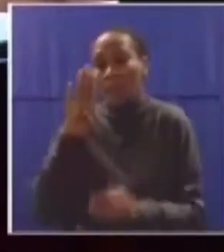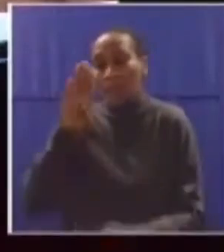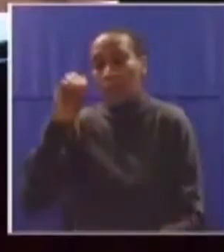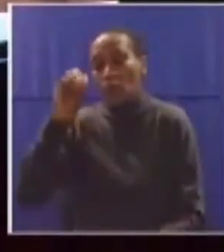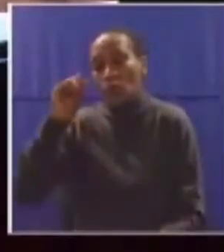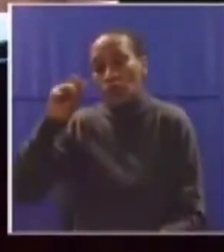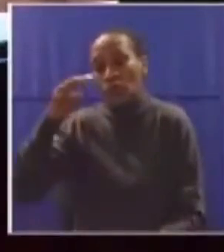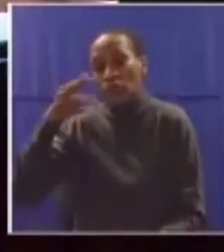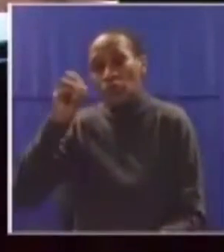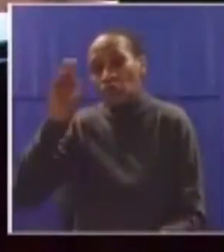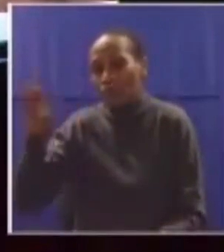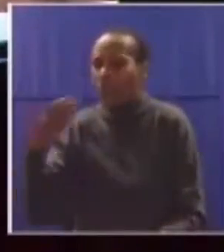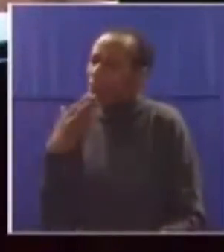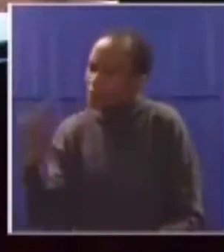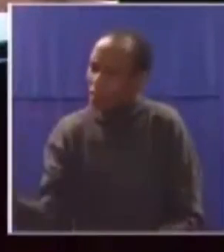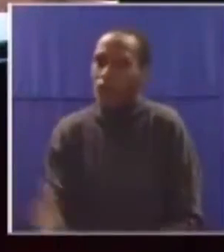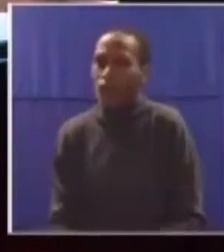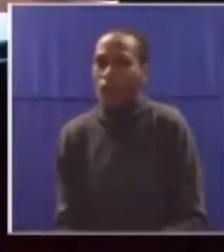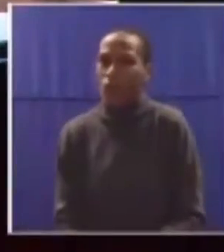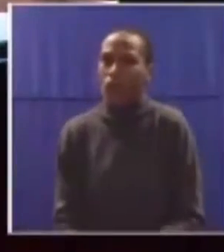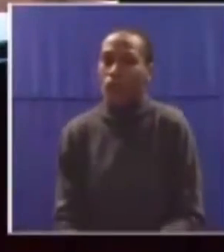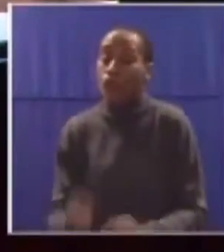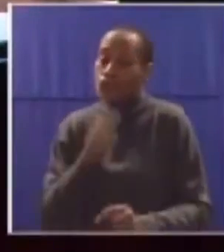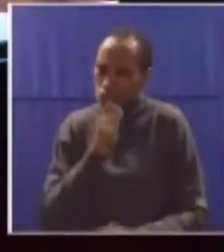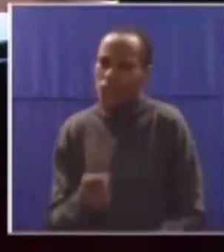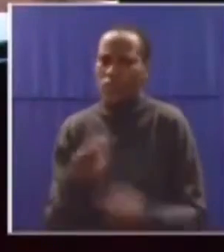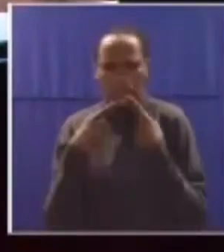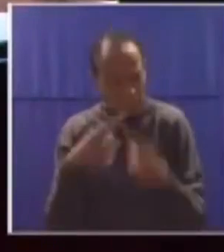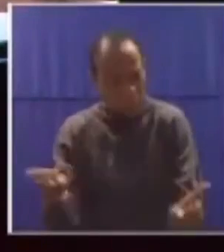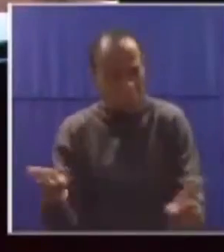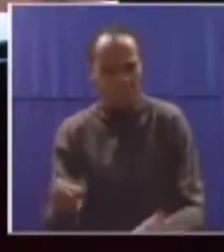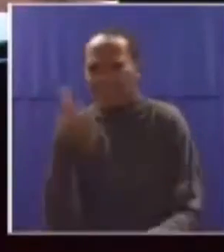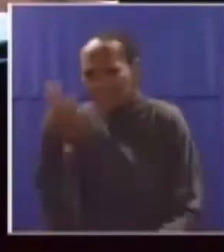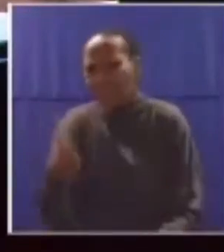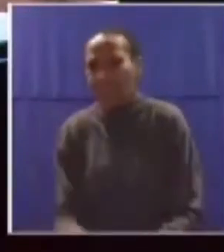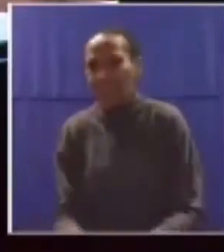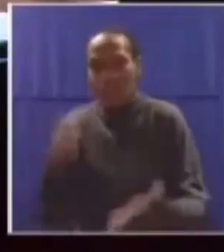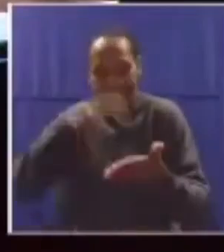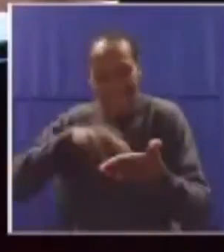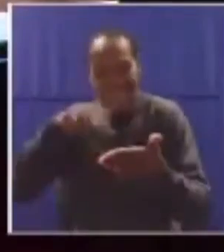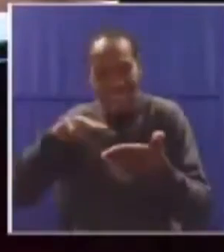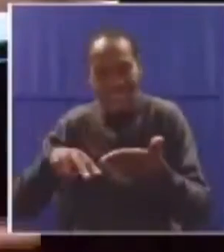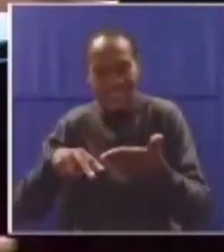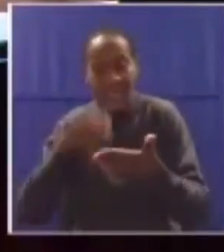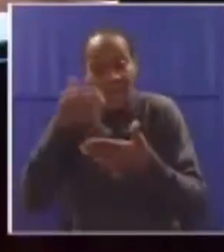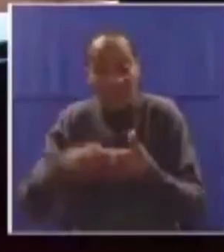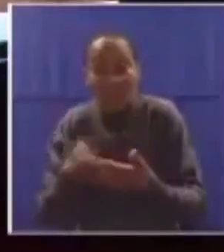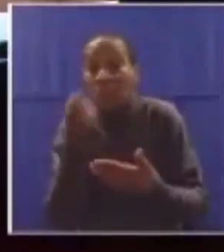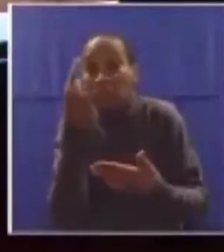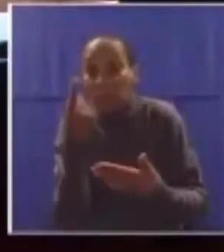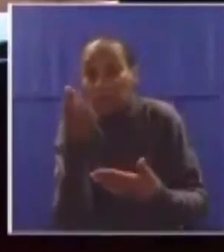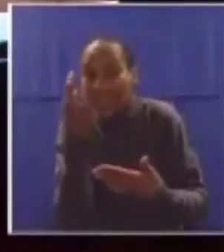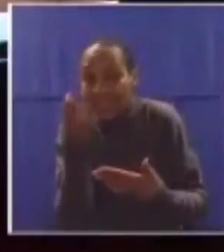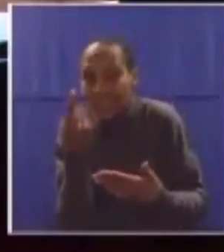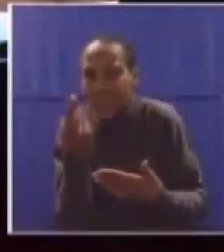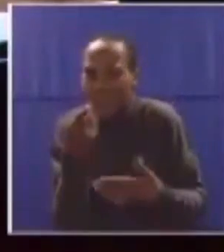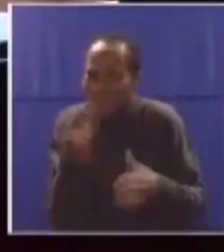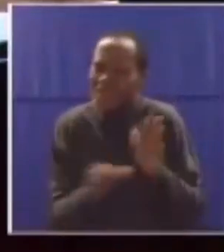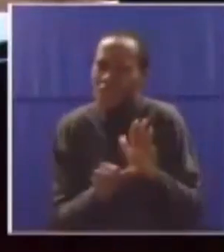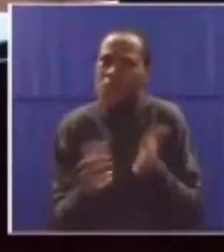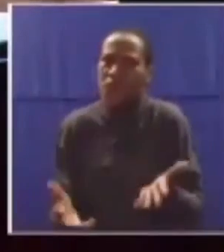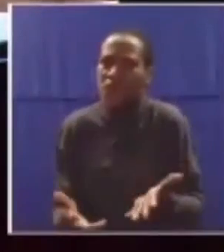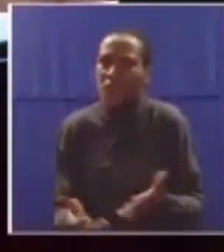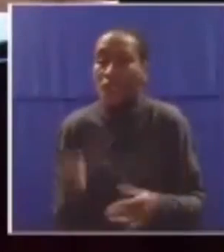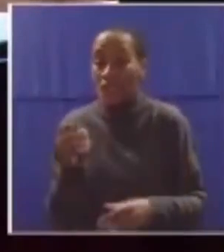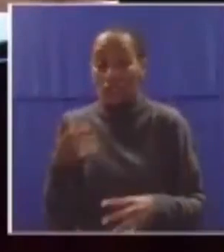say, at some stage, let truth be told. Reading for meaning is not oral performance. And even if you